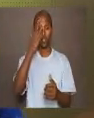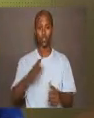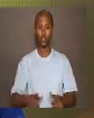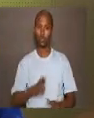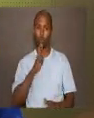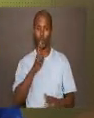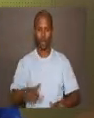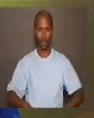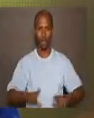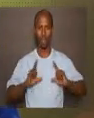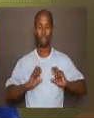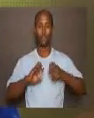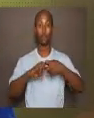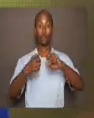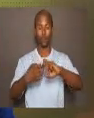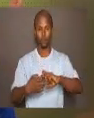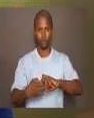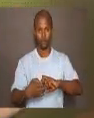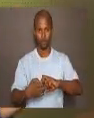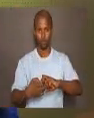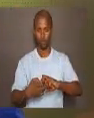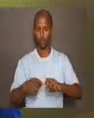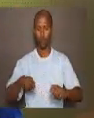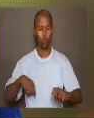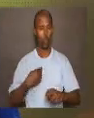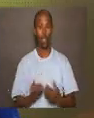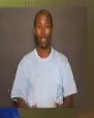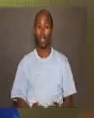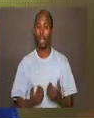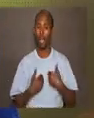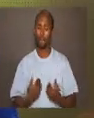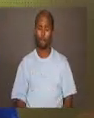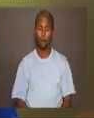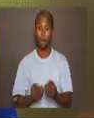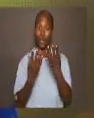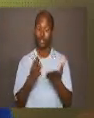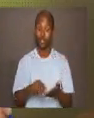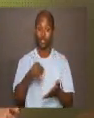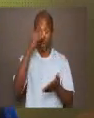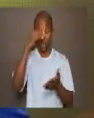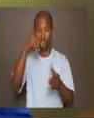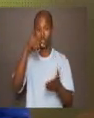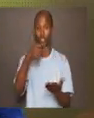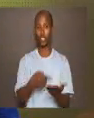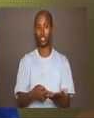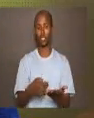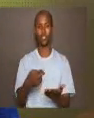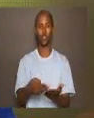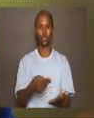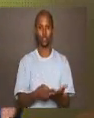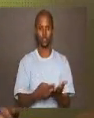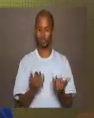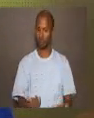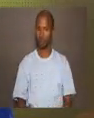real-life problems. We have much to learn in this unit, students. Let us get